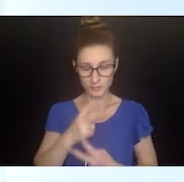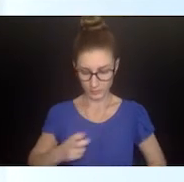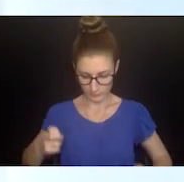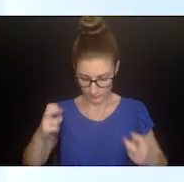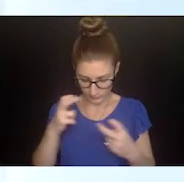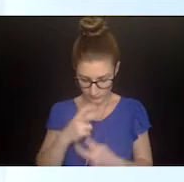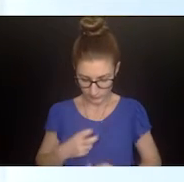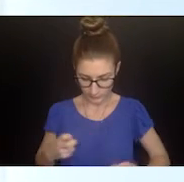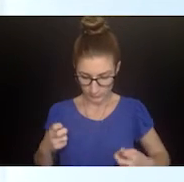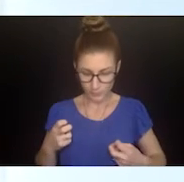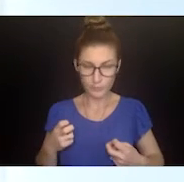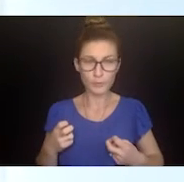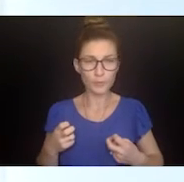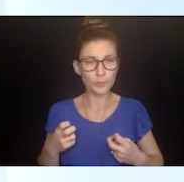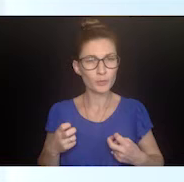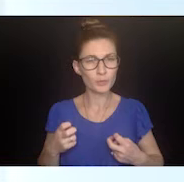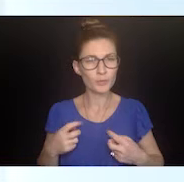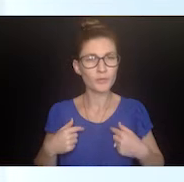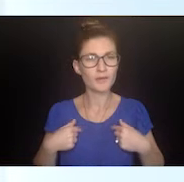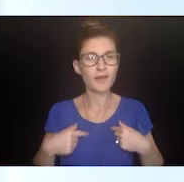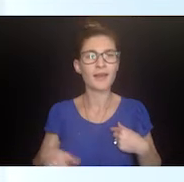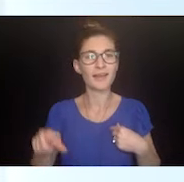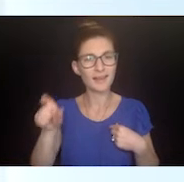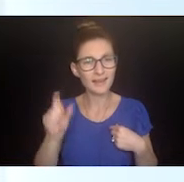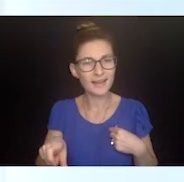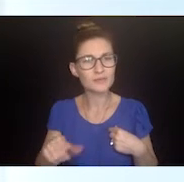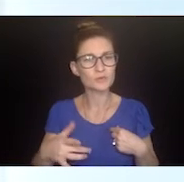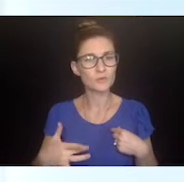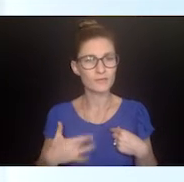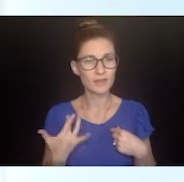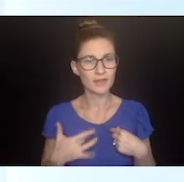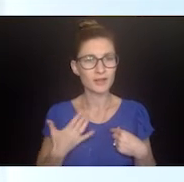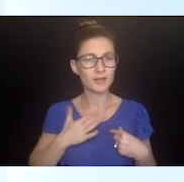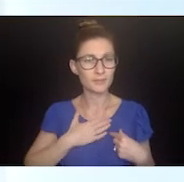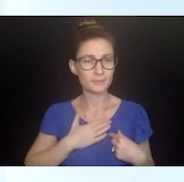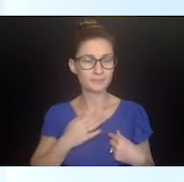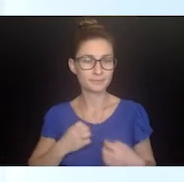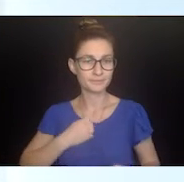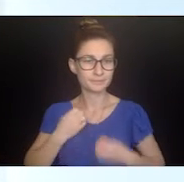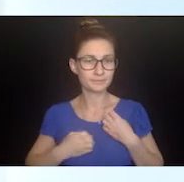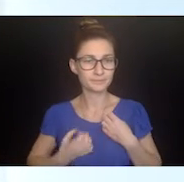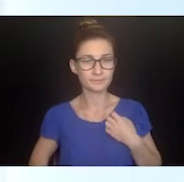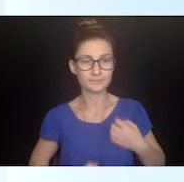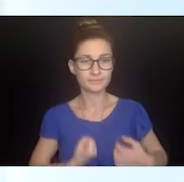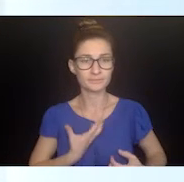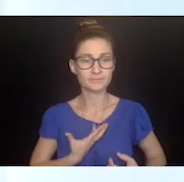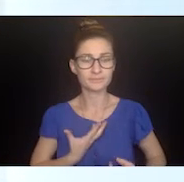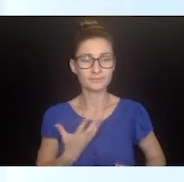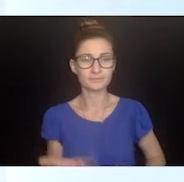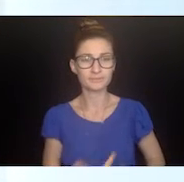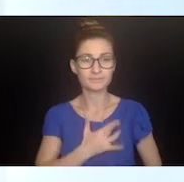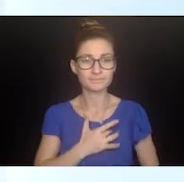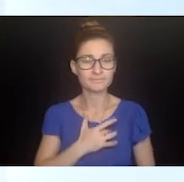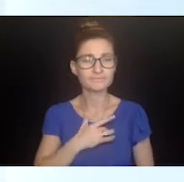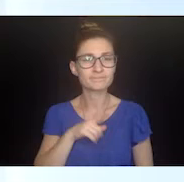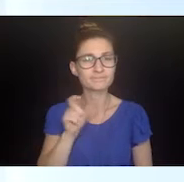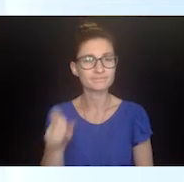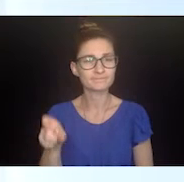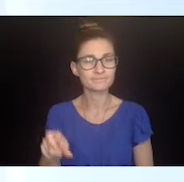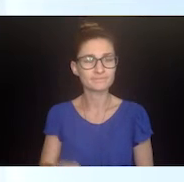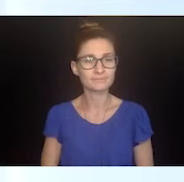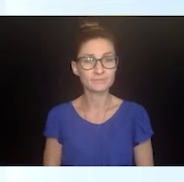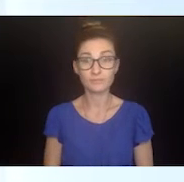needed. I really needed to feel my emotions. So how do you do